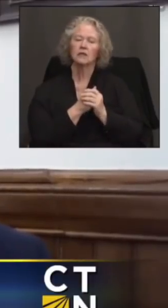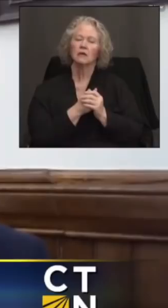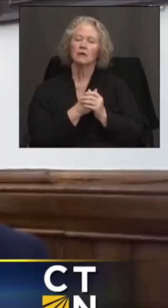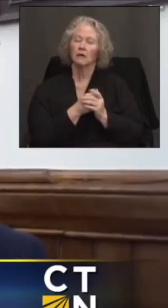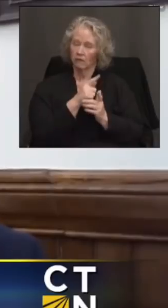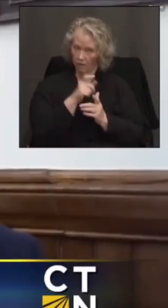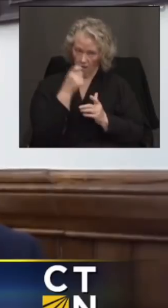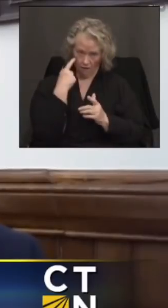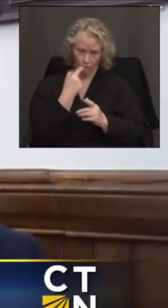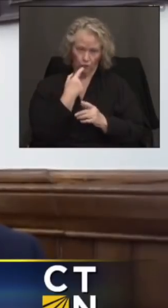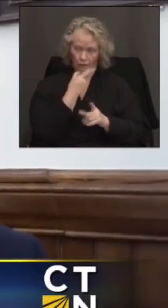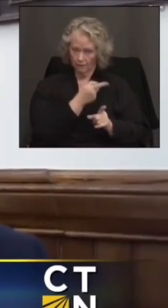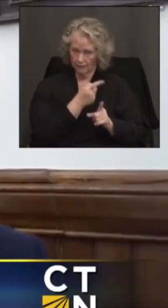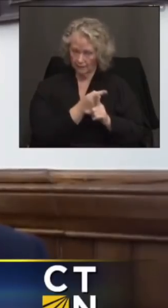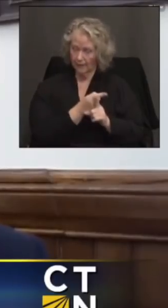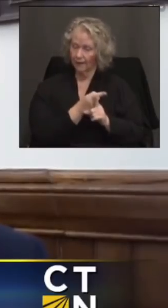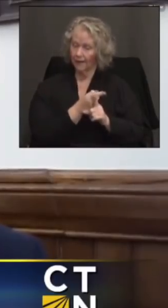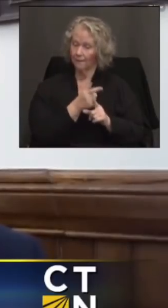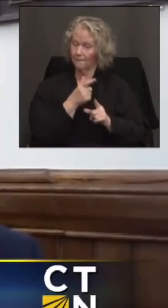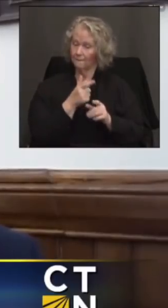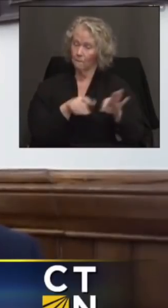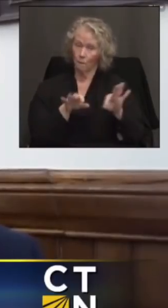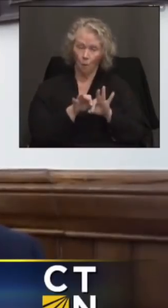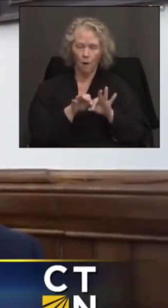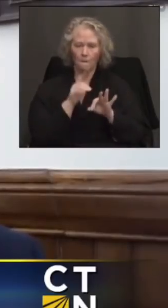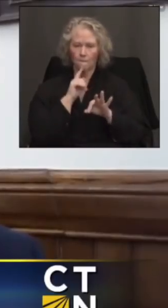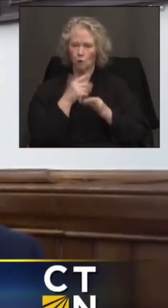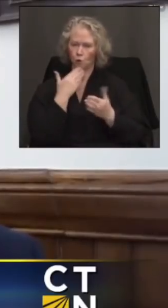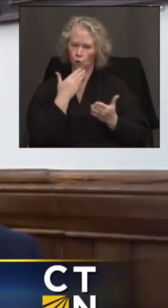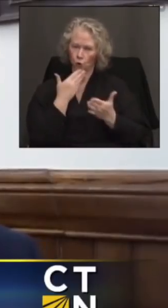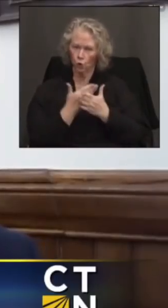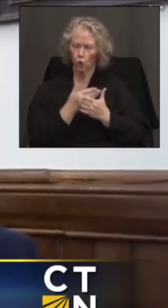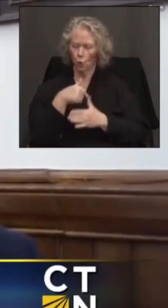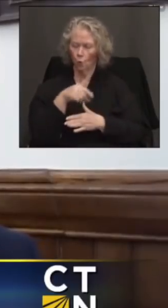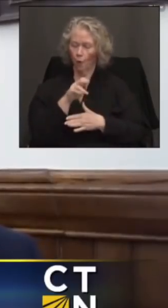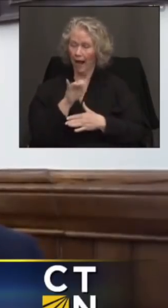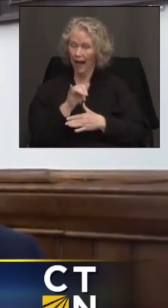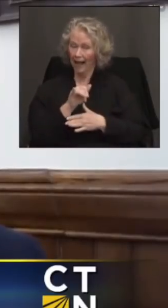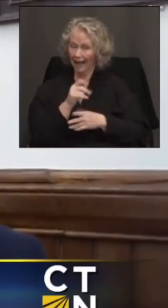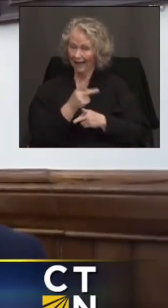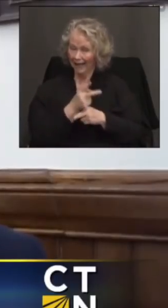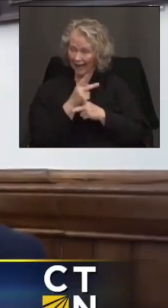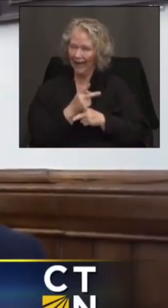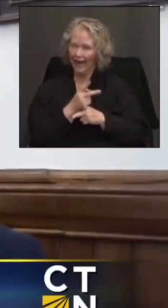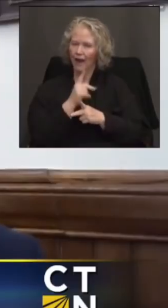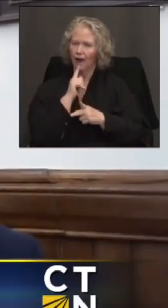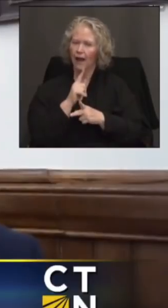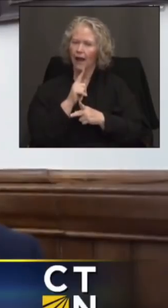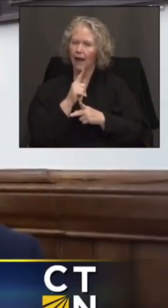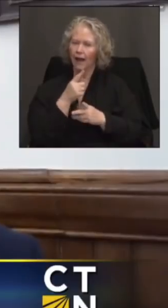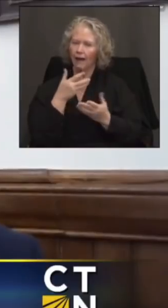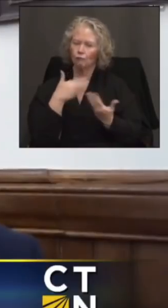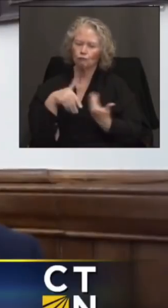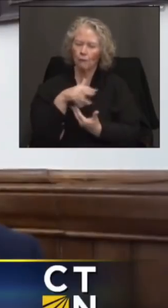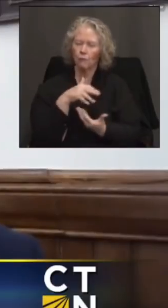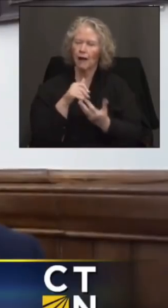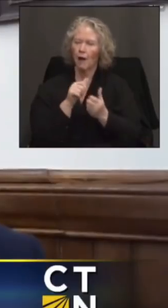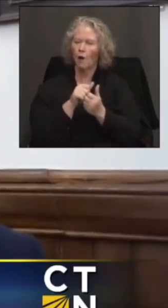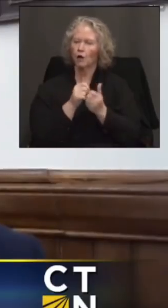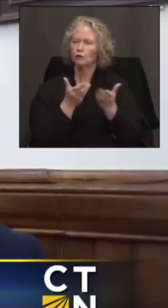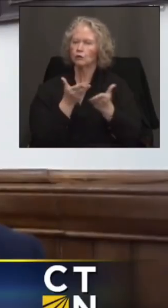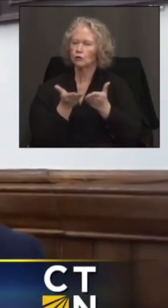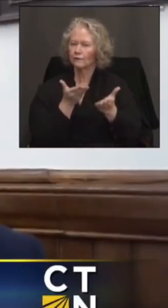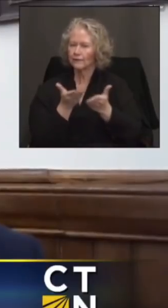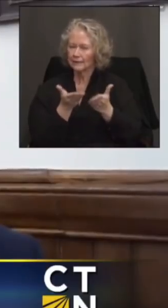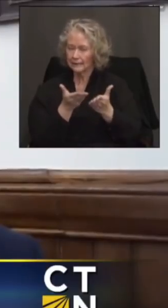stated, one of the most important things is quality of care, wraparound services, as it deals with the undocumented